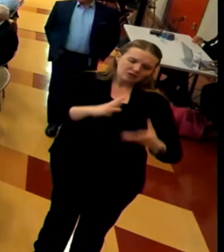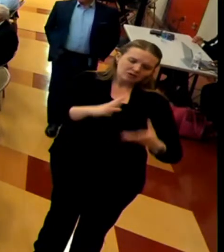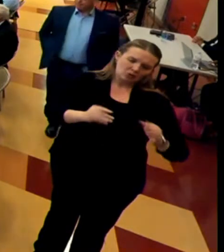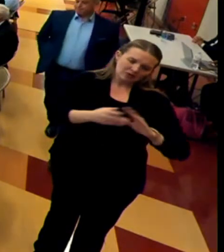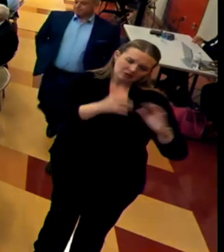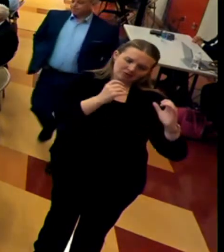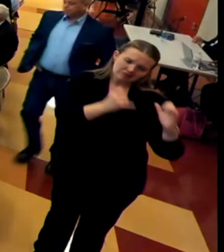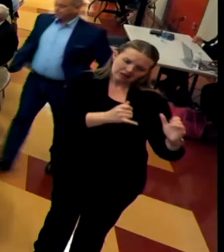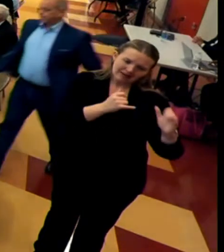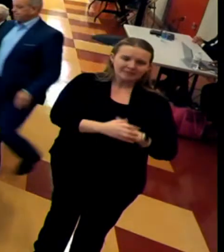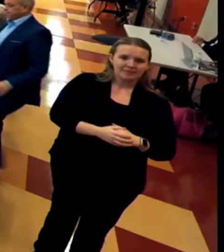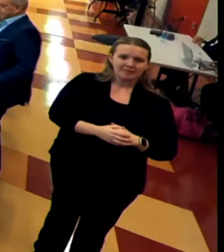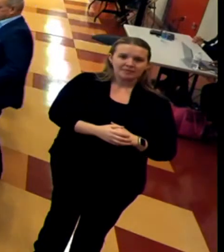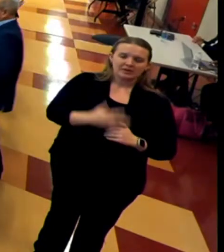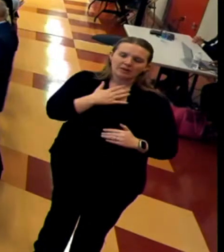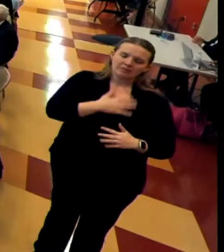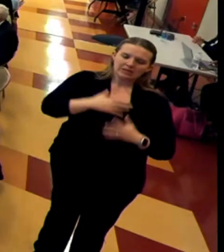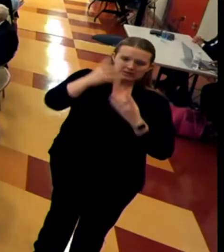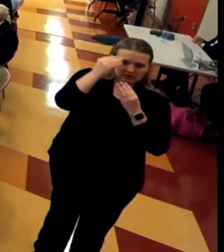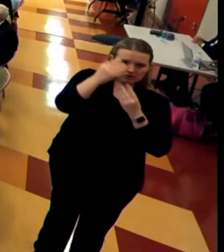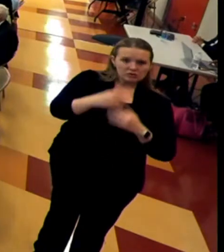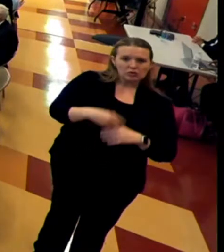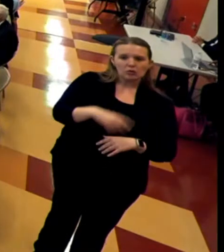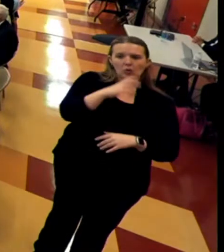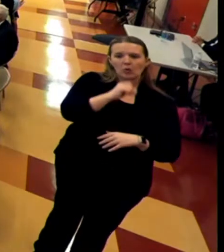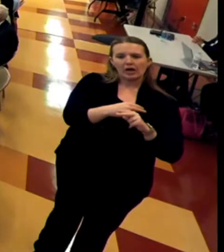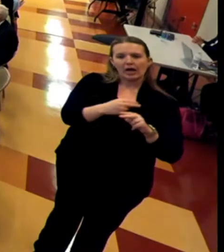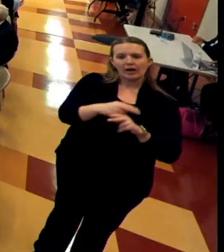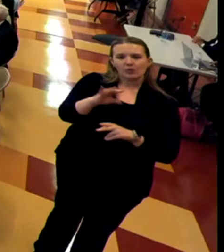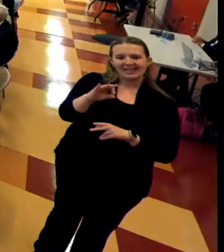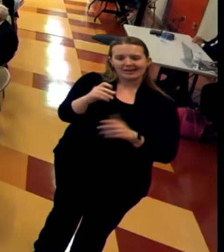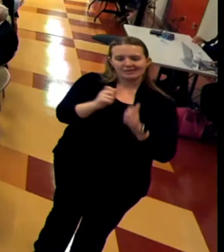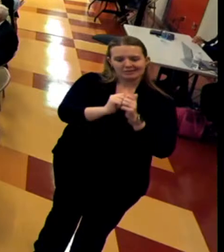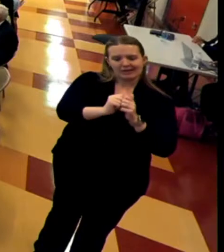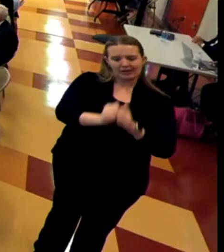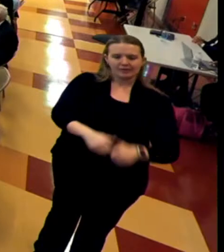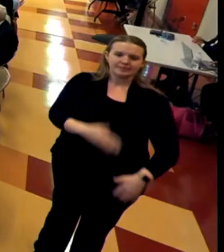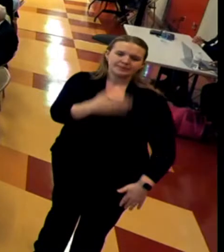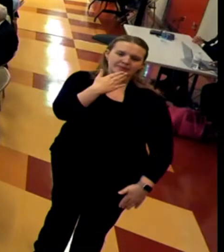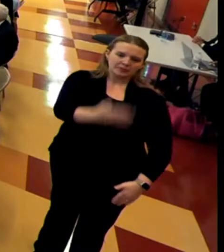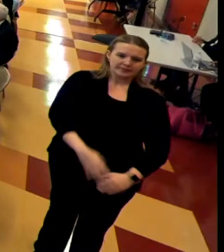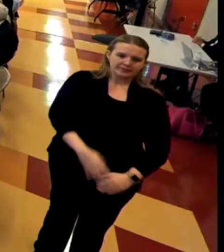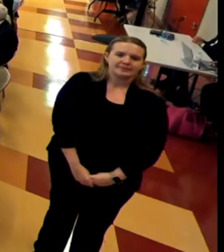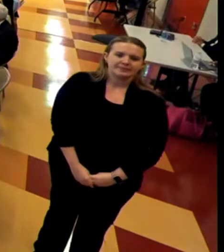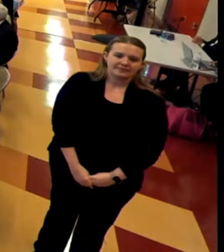And just please consider keeping Old Highway 90 intact. Thank you.